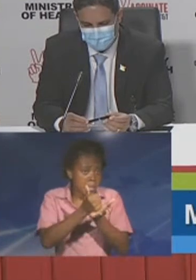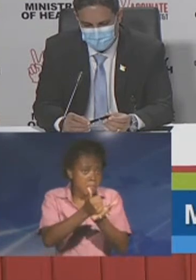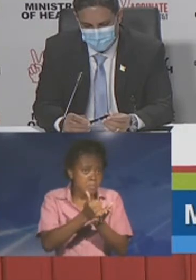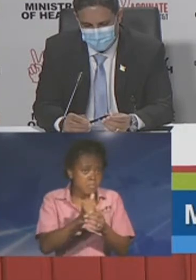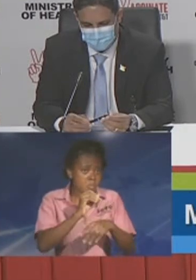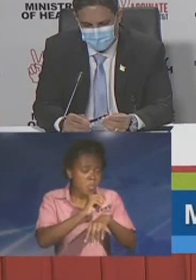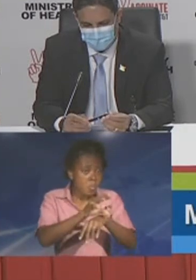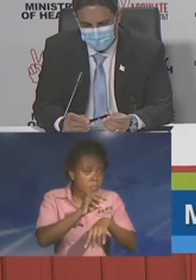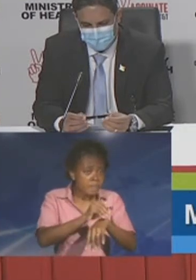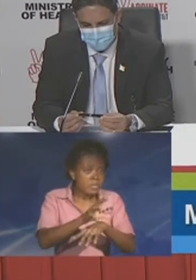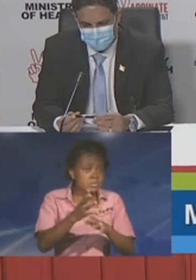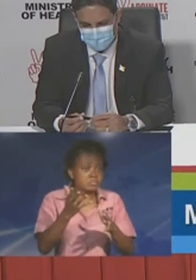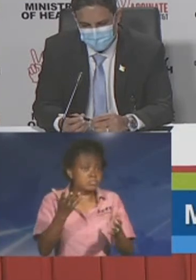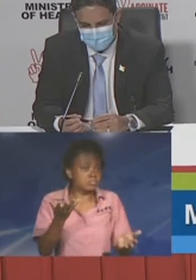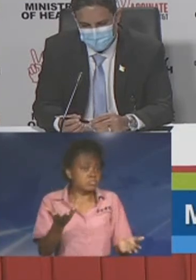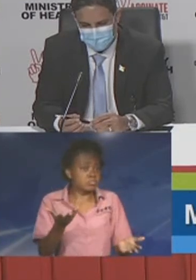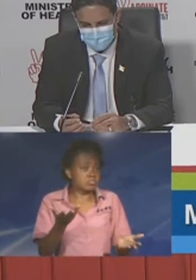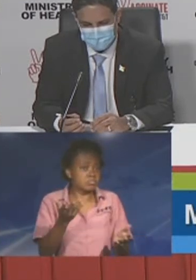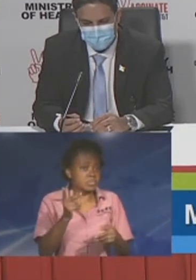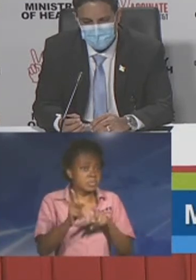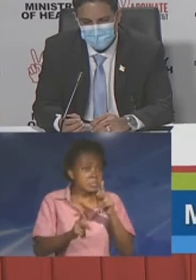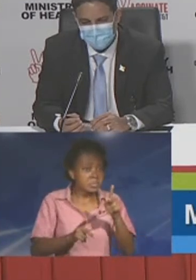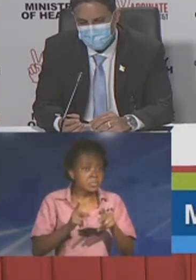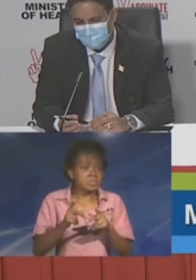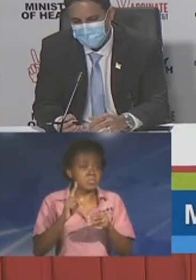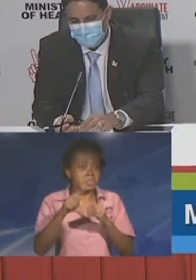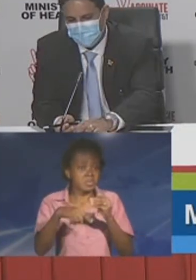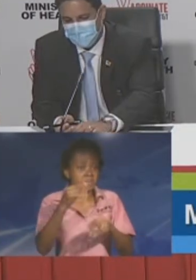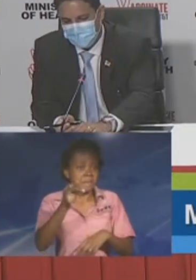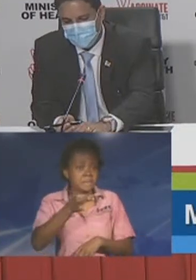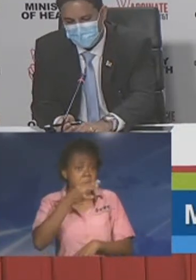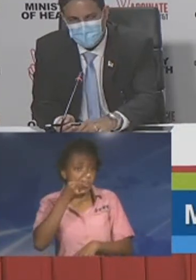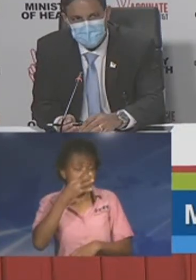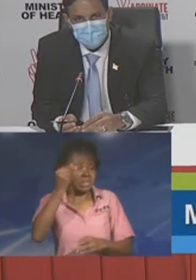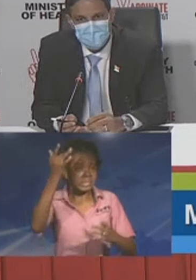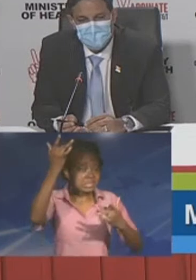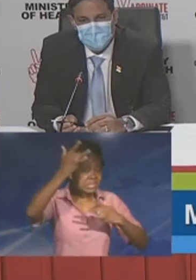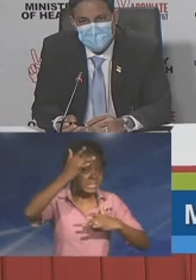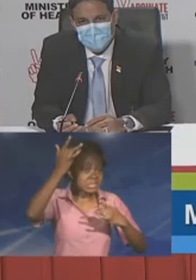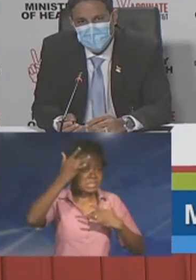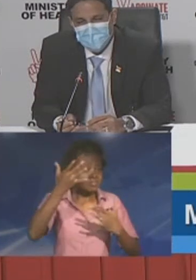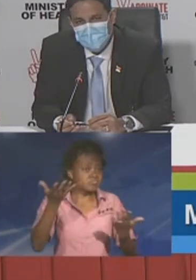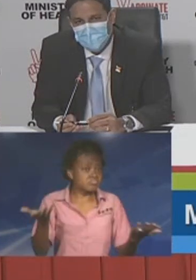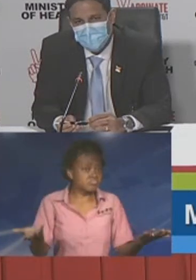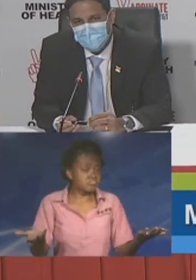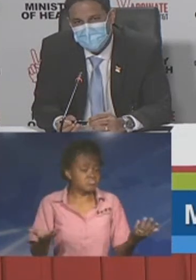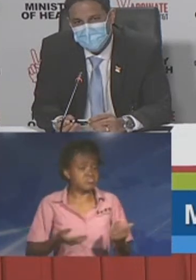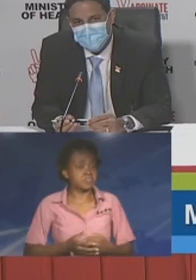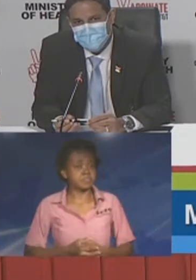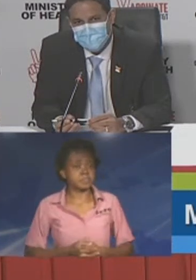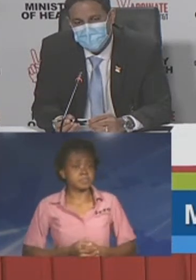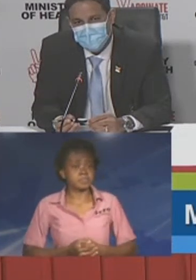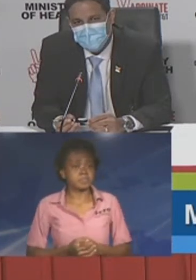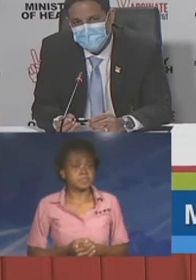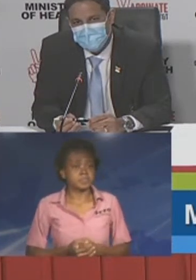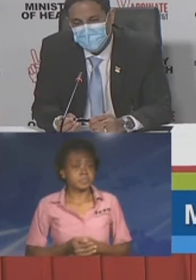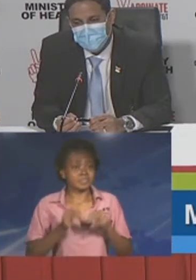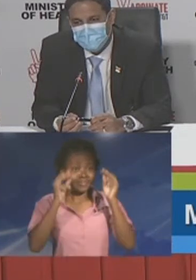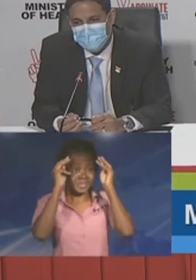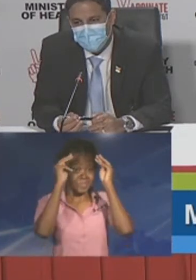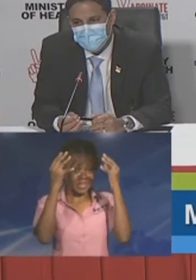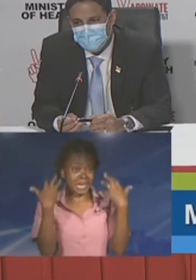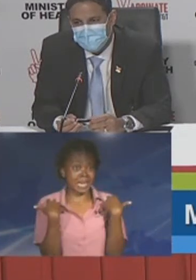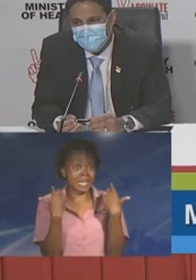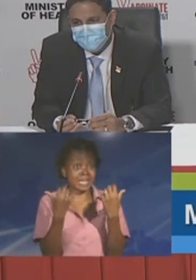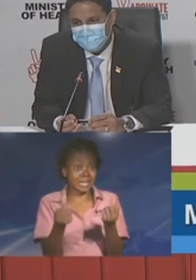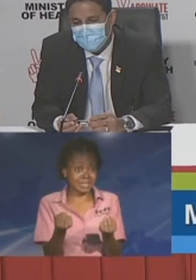to food, illnesses, etc.? Thanks. Yeah, so just to underscore, the Ministry of Health